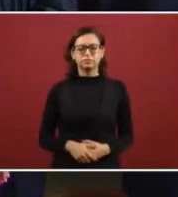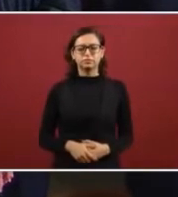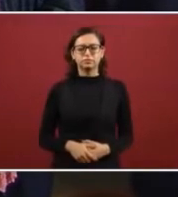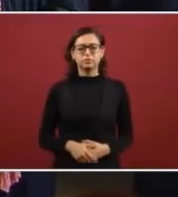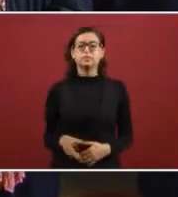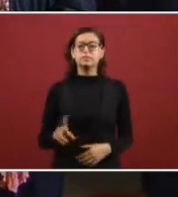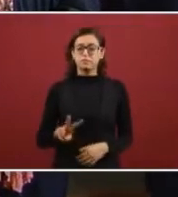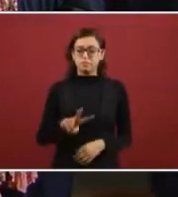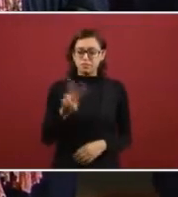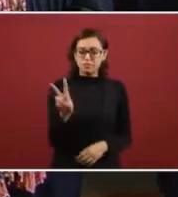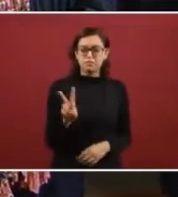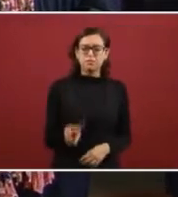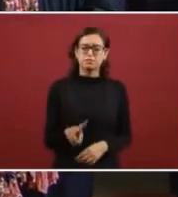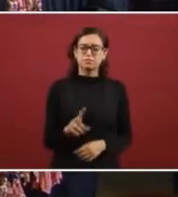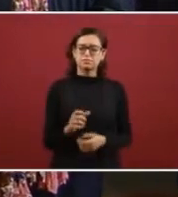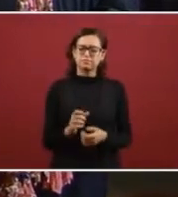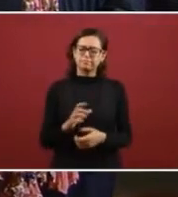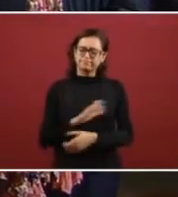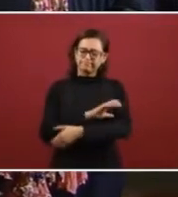solidaridad, nuestro abrazo